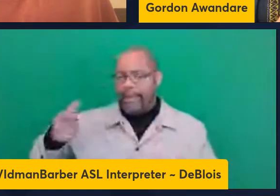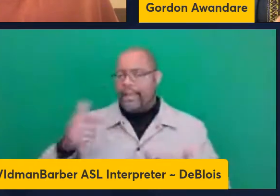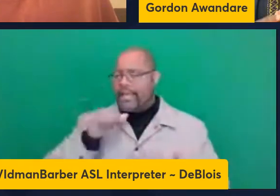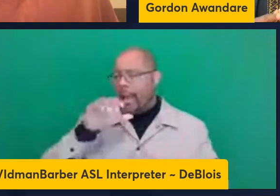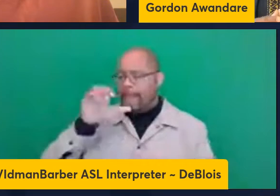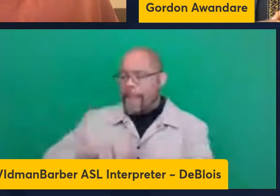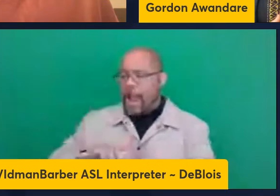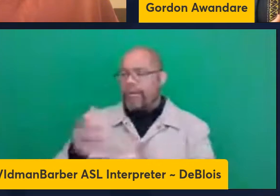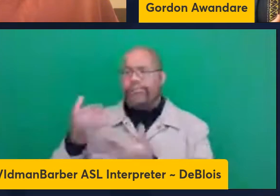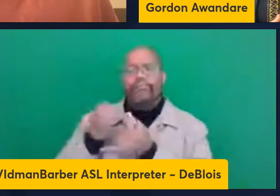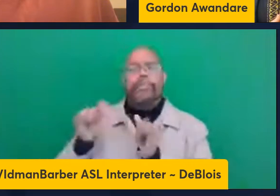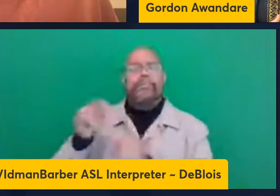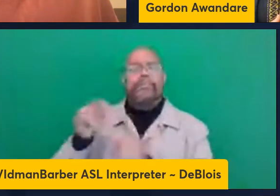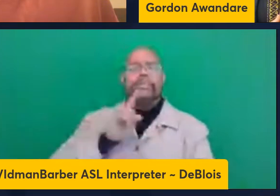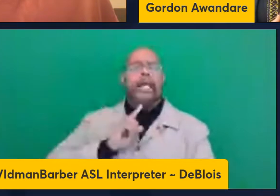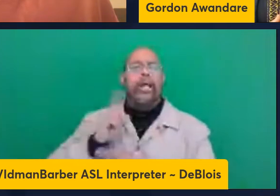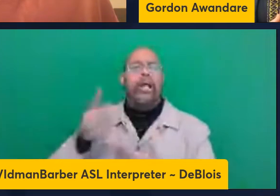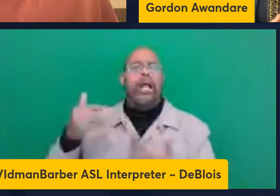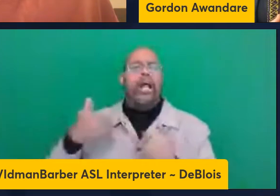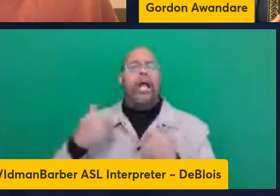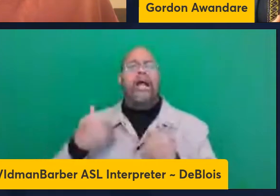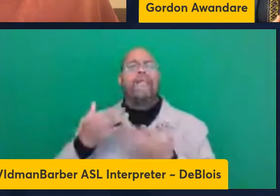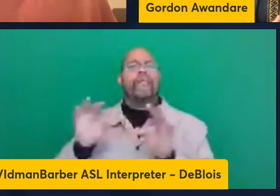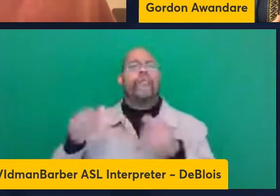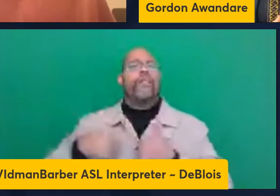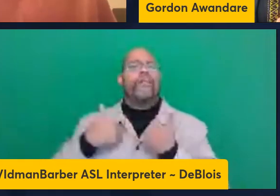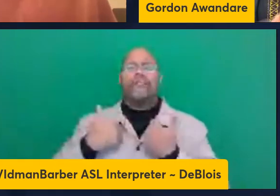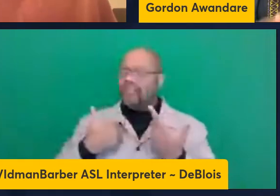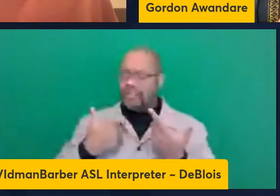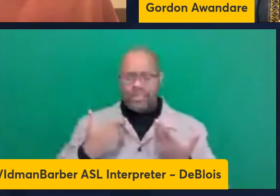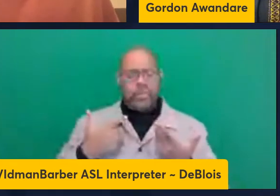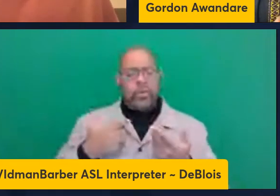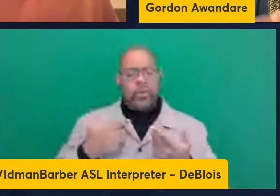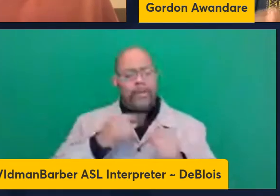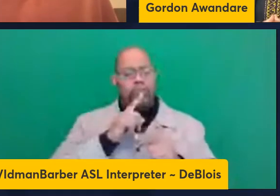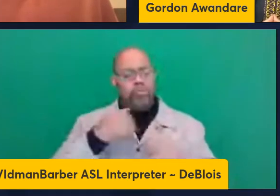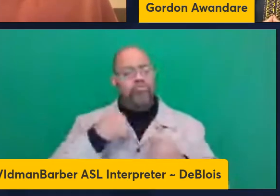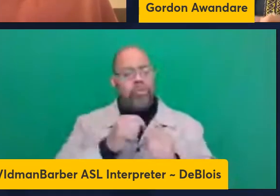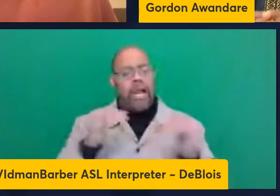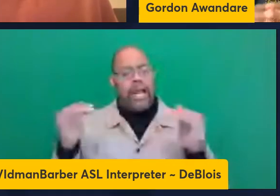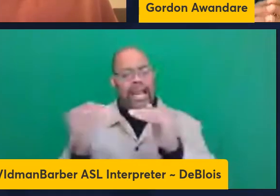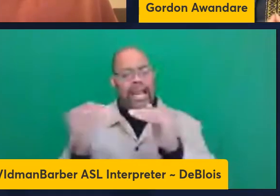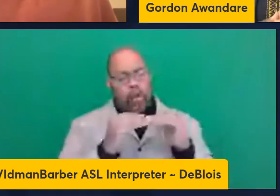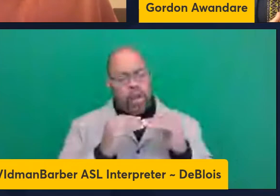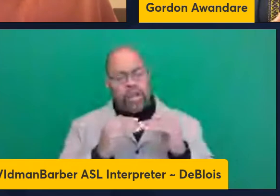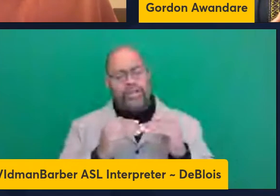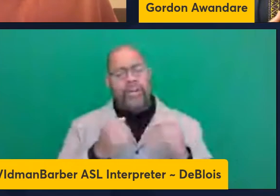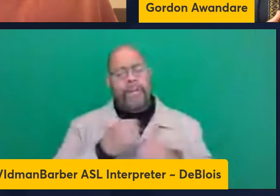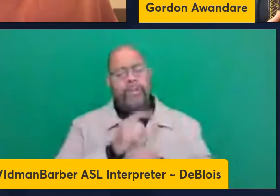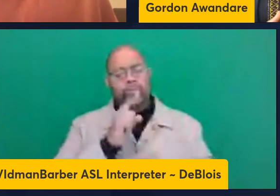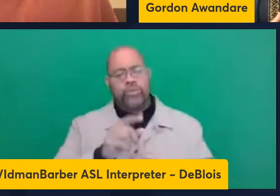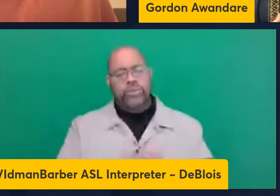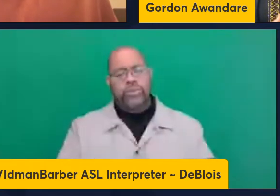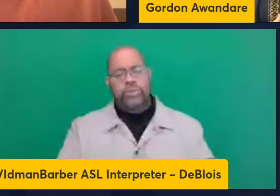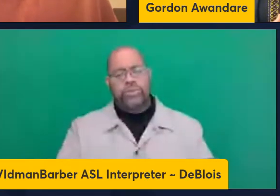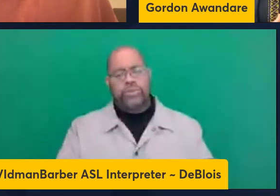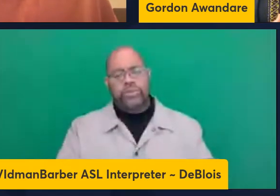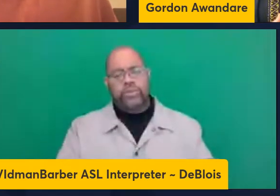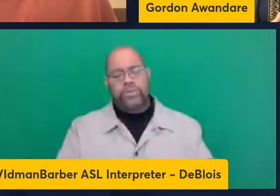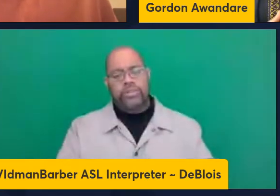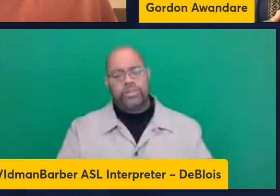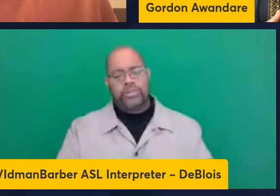married and who is having a free life, So we we ensure that